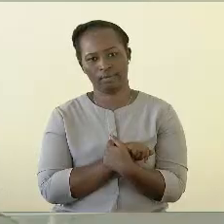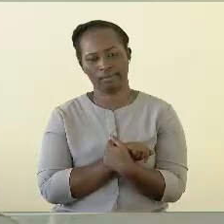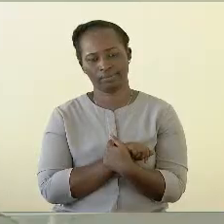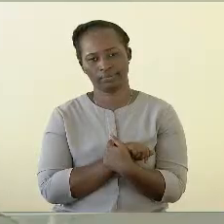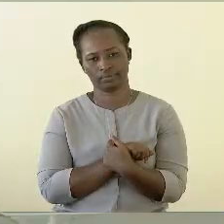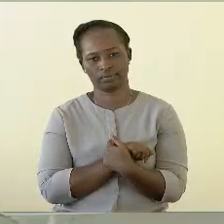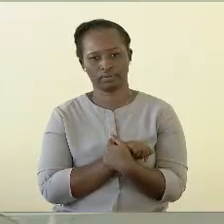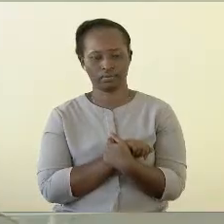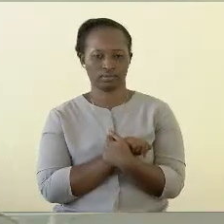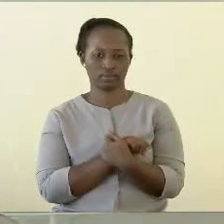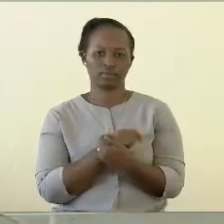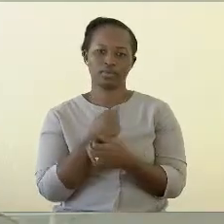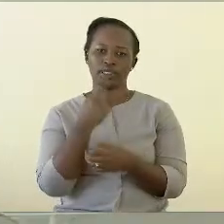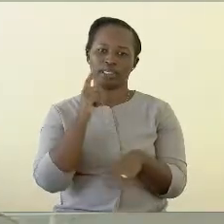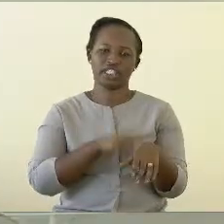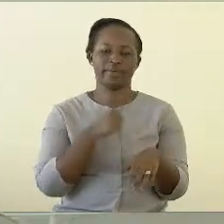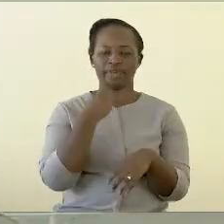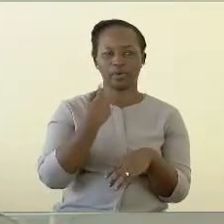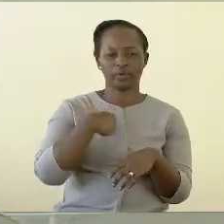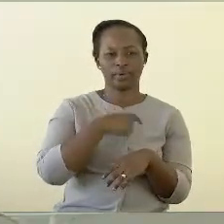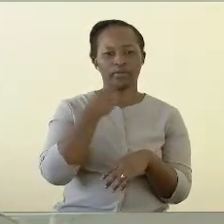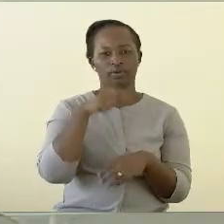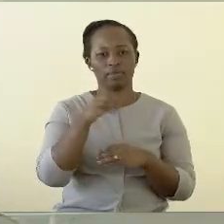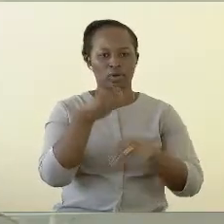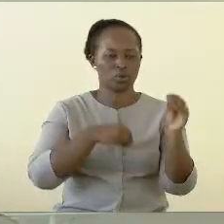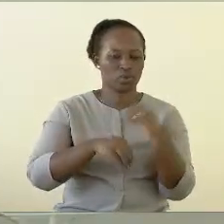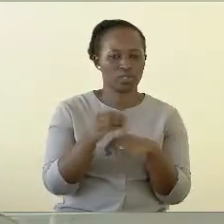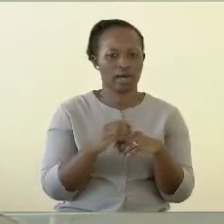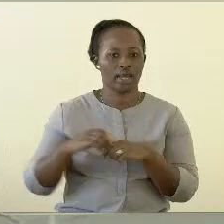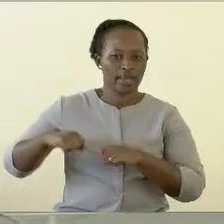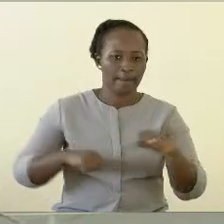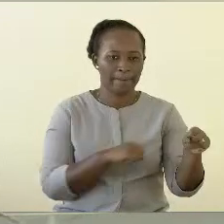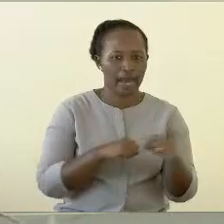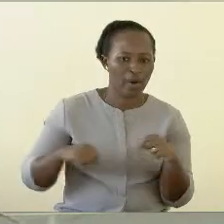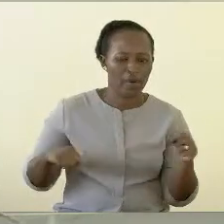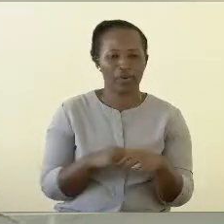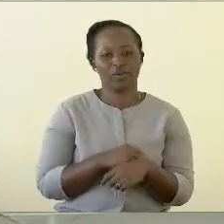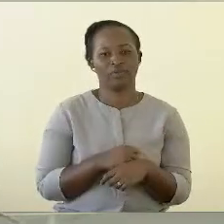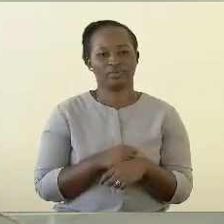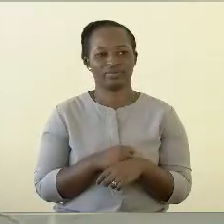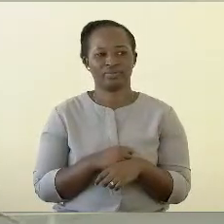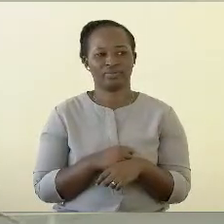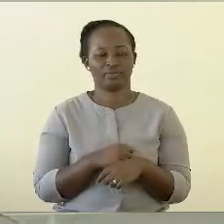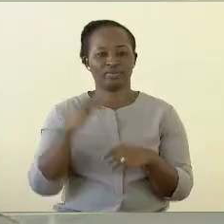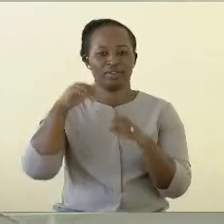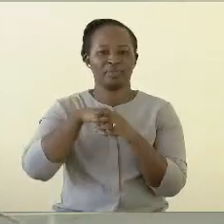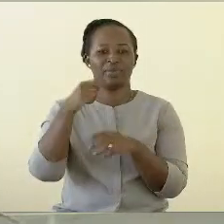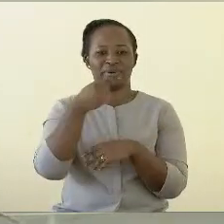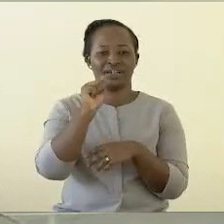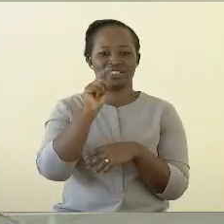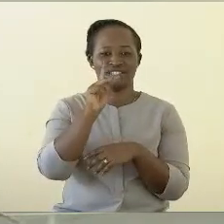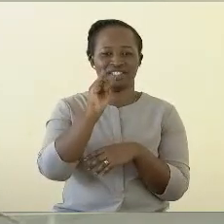ese niba bavuga ko tugomba gucuruza tugacuruza imbaho mu Gakinjiro hariya hepfo murahazi,